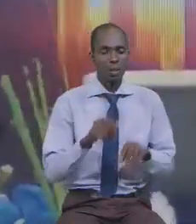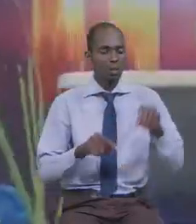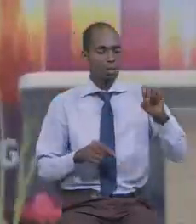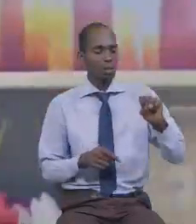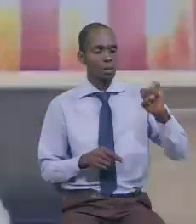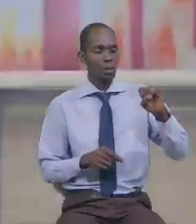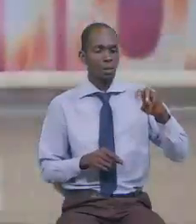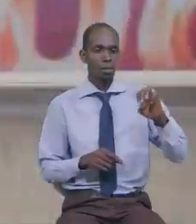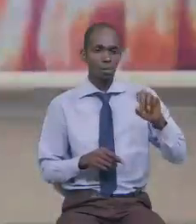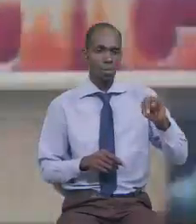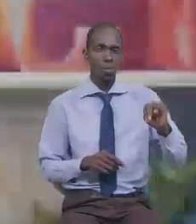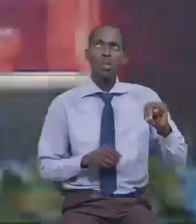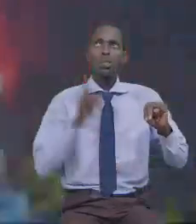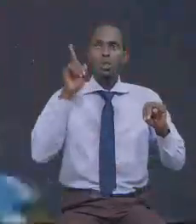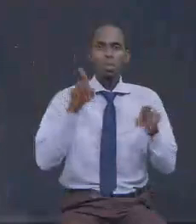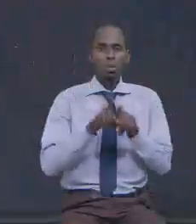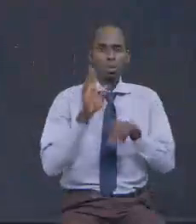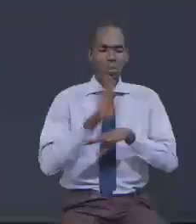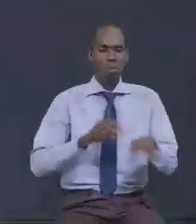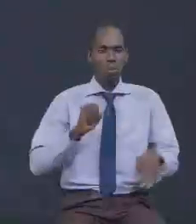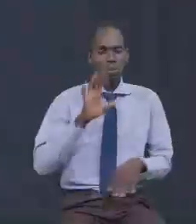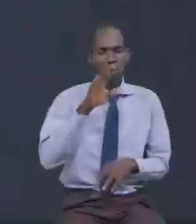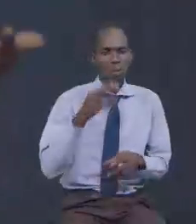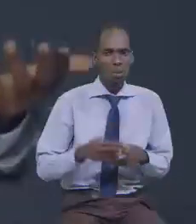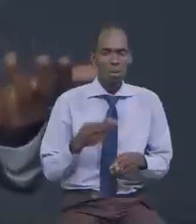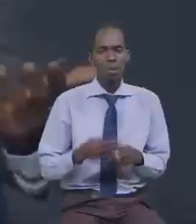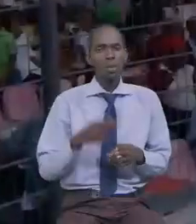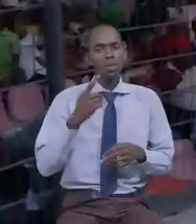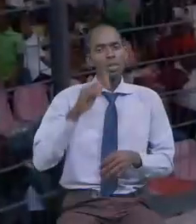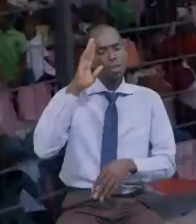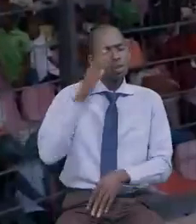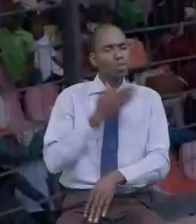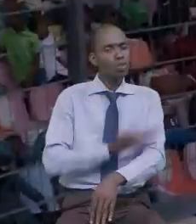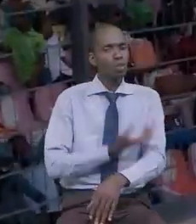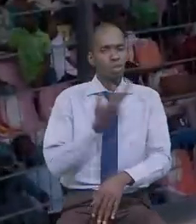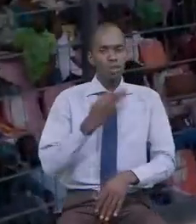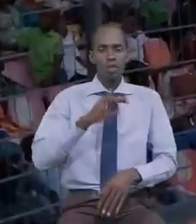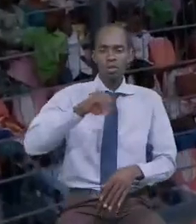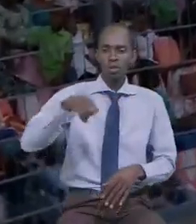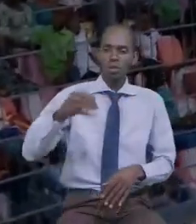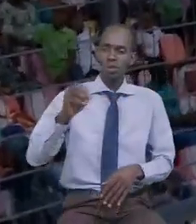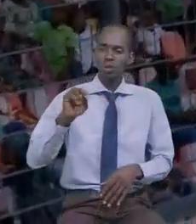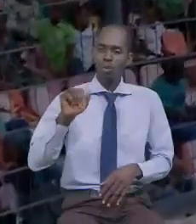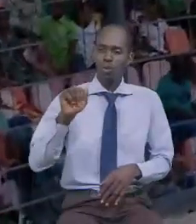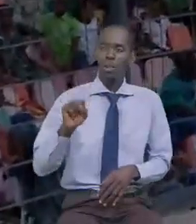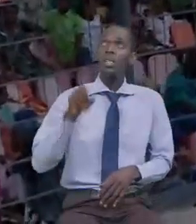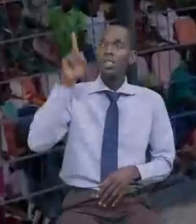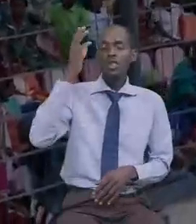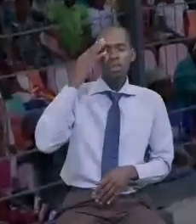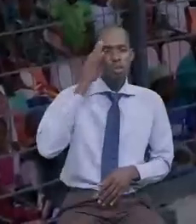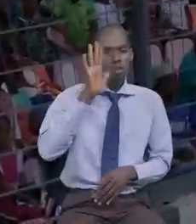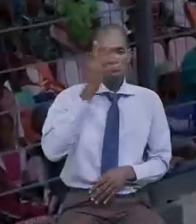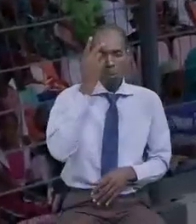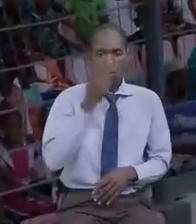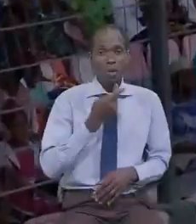name. By Jonah, the son of Jonah, he even knows your parents. He says, for flesh and blood